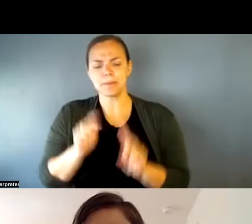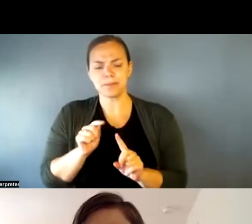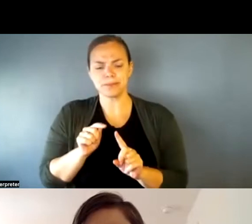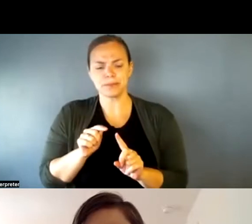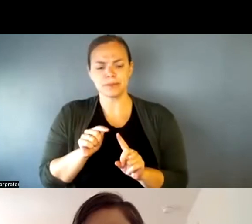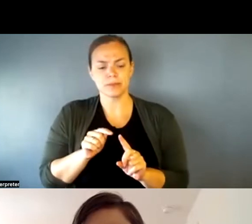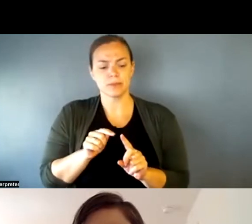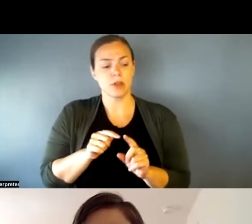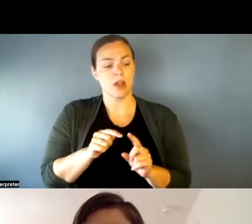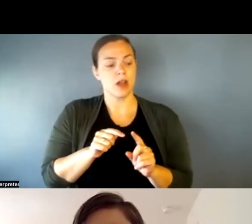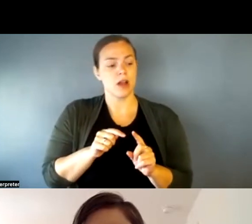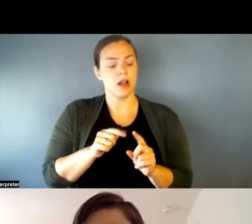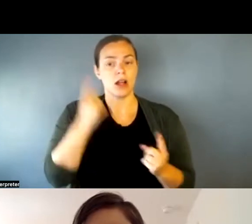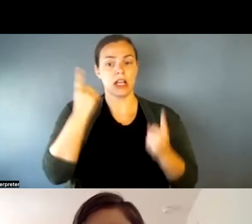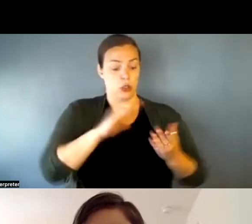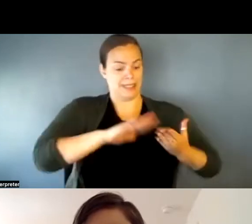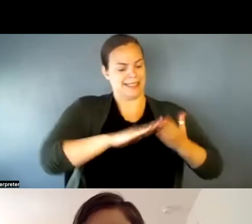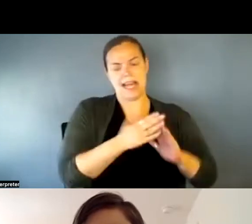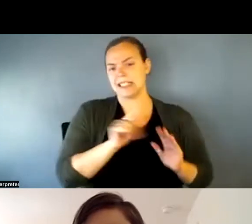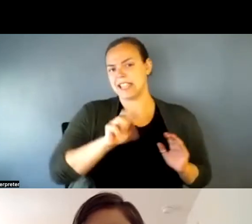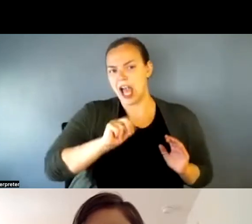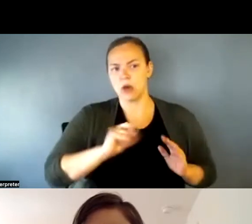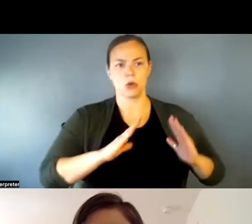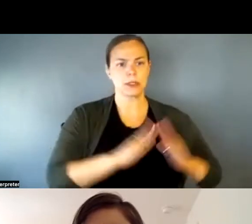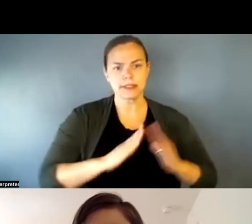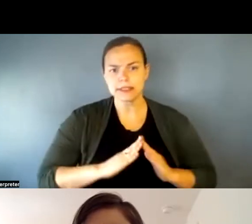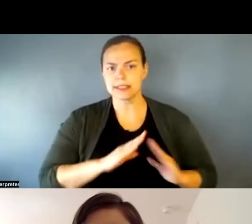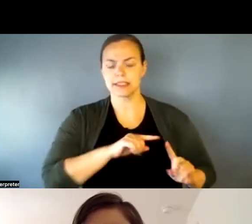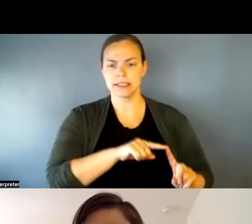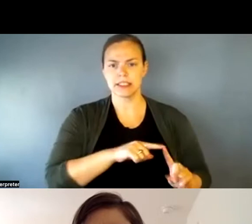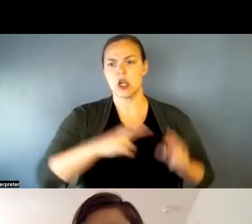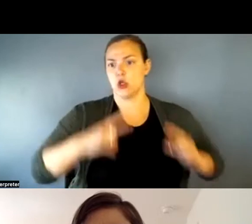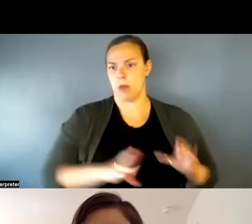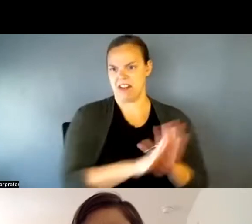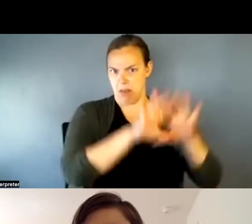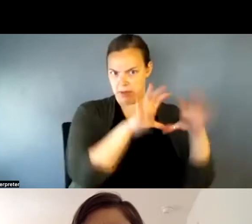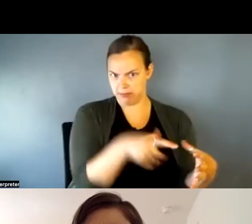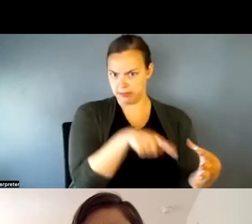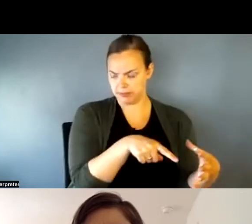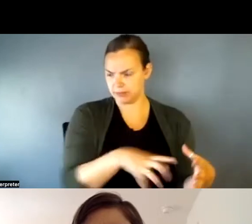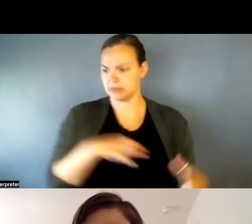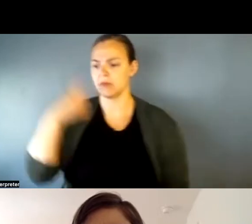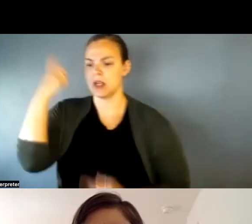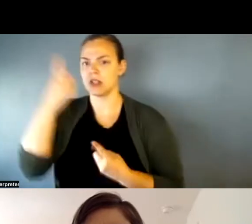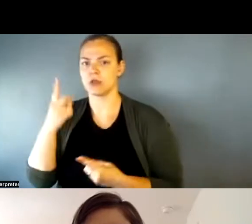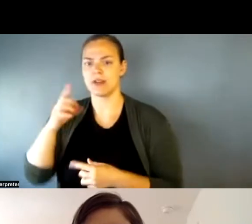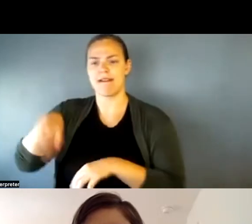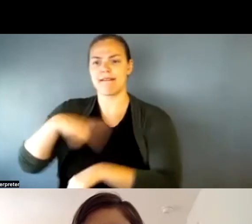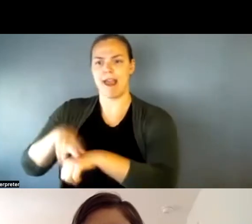was considered to be town or city, in other words, the sort of human development, and what was considered to be nature